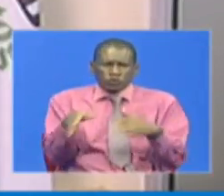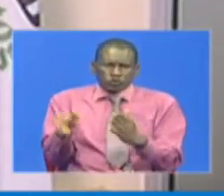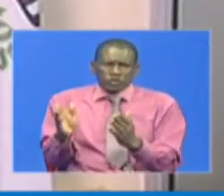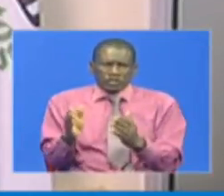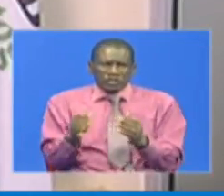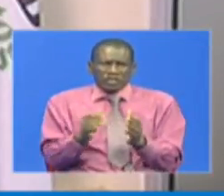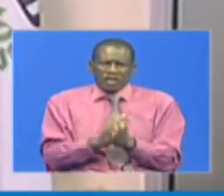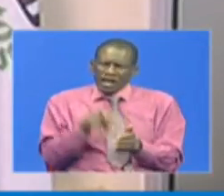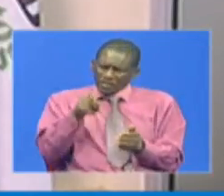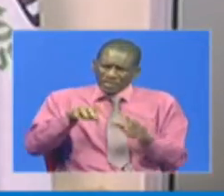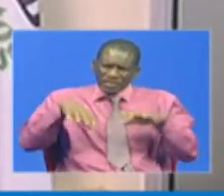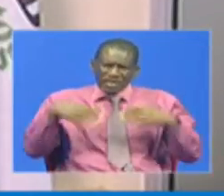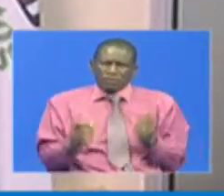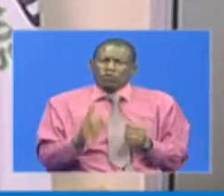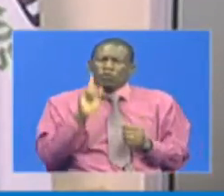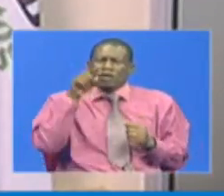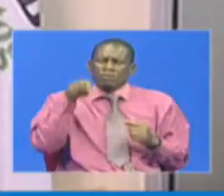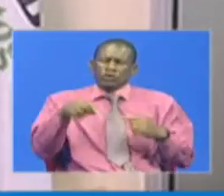this is about 1.2, 1.3 billion